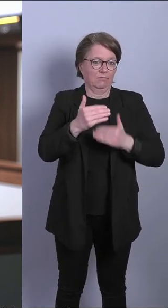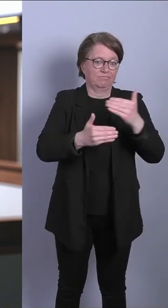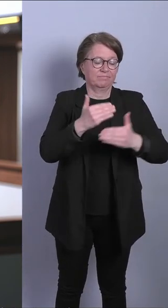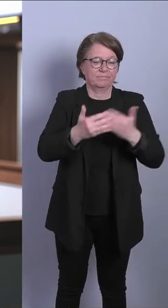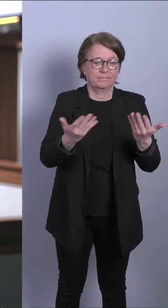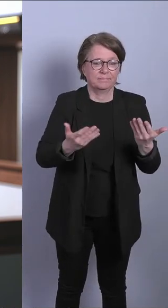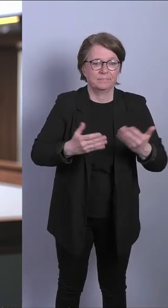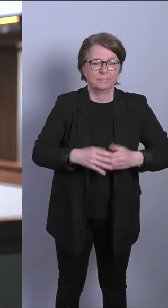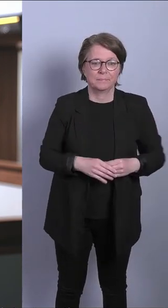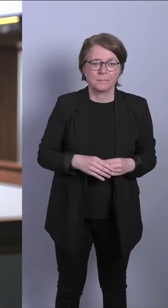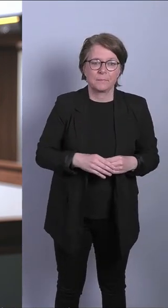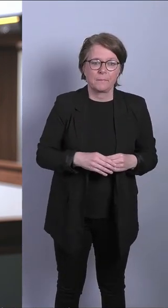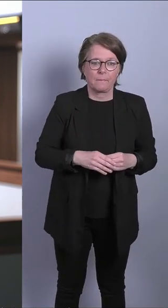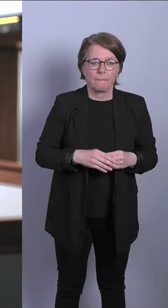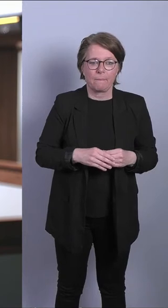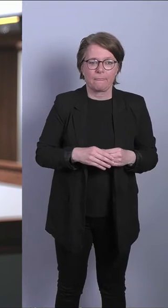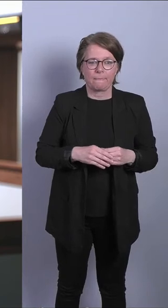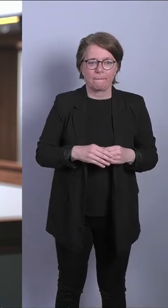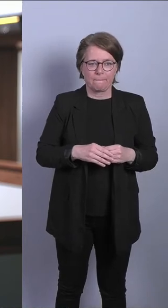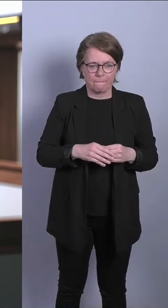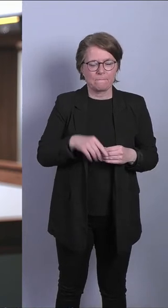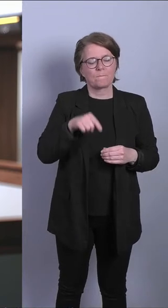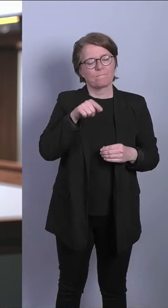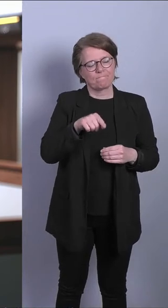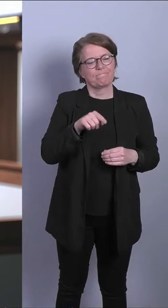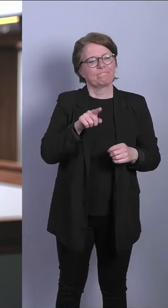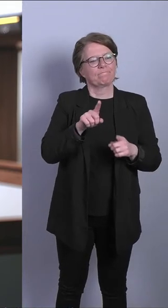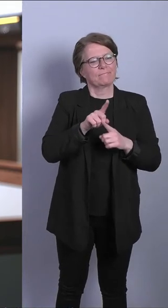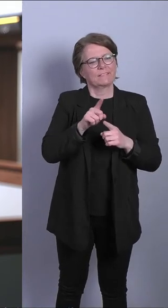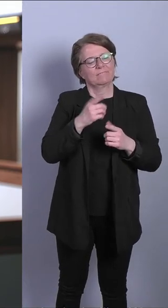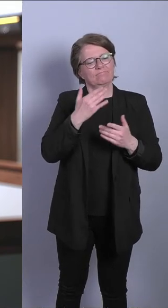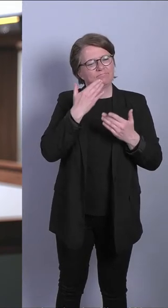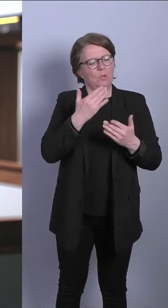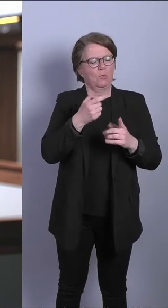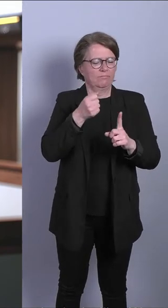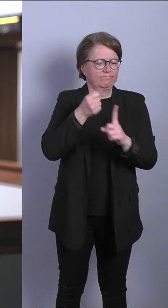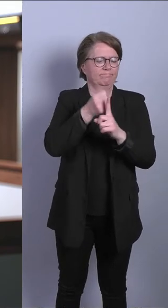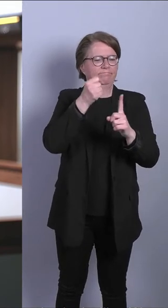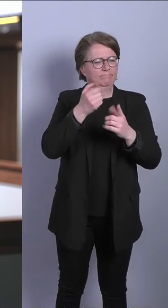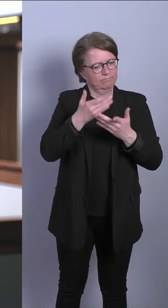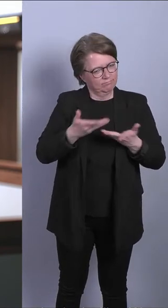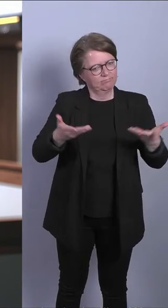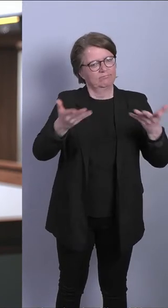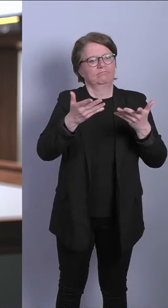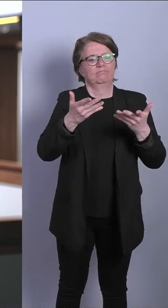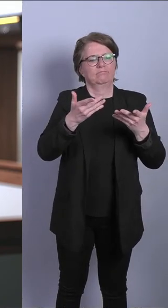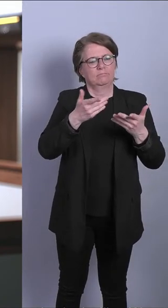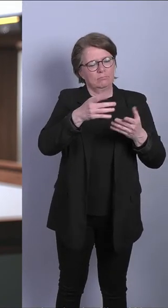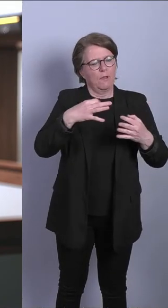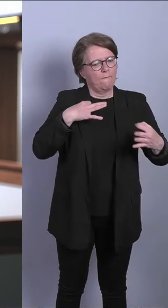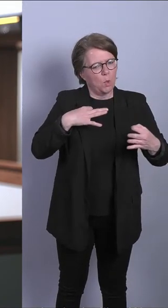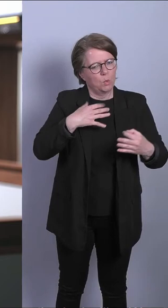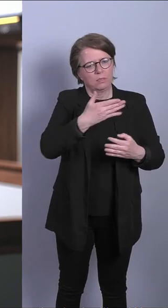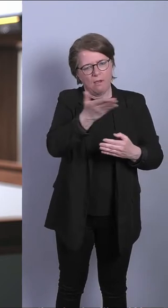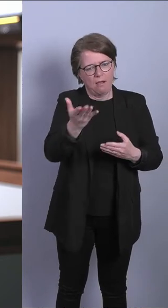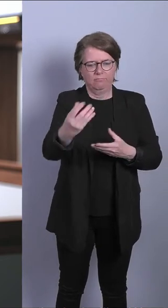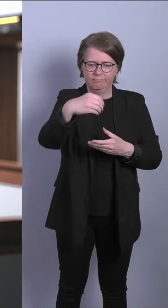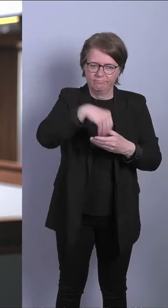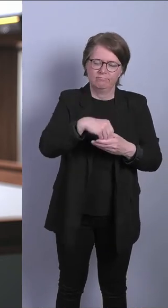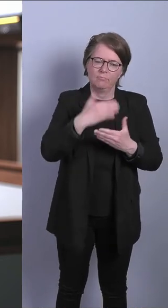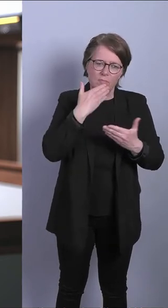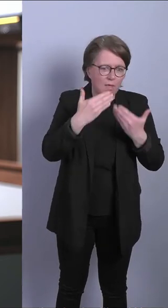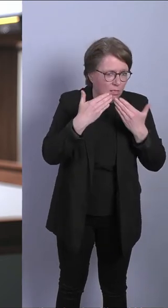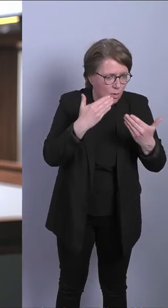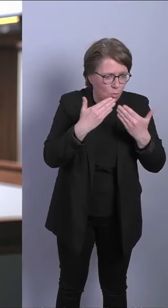Games, we want to inspire people and motivate them to get involved. Thank you very much, dear volunteers, from all